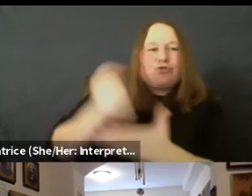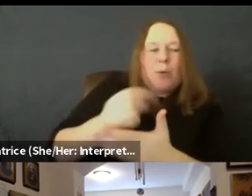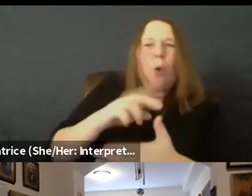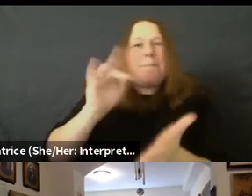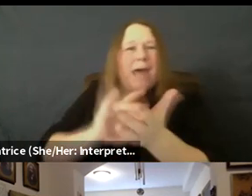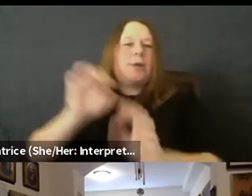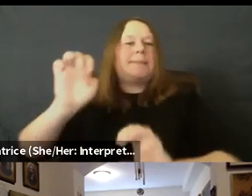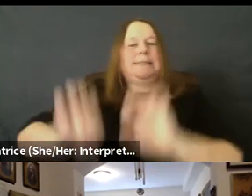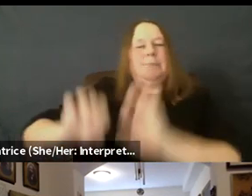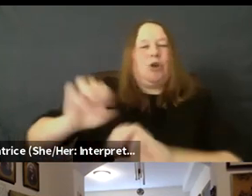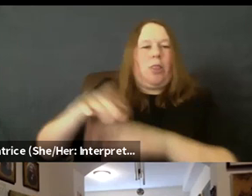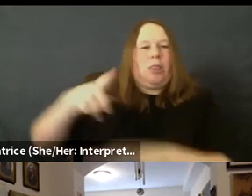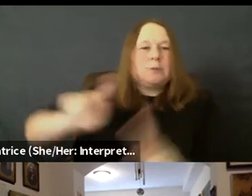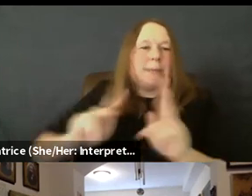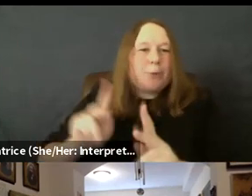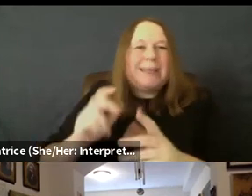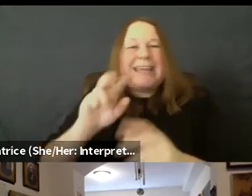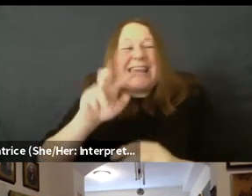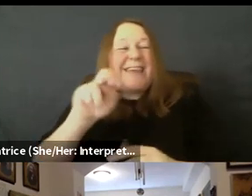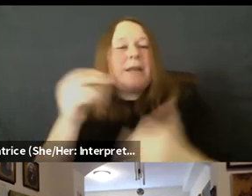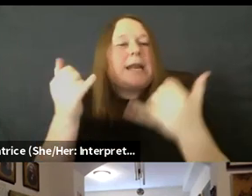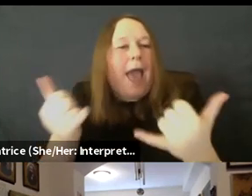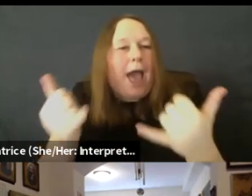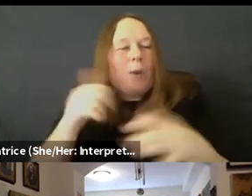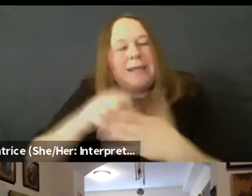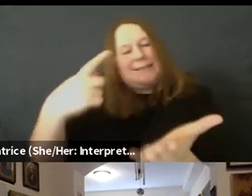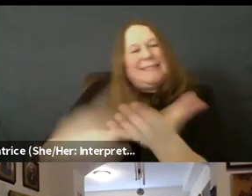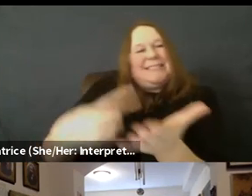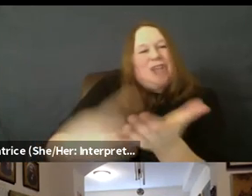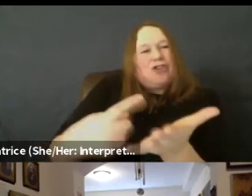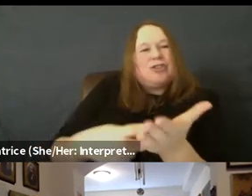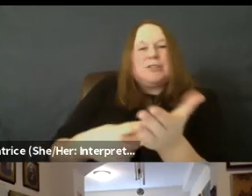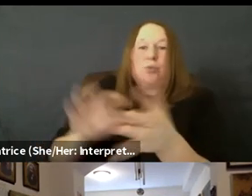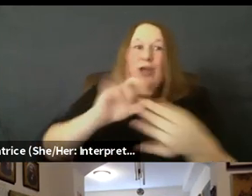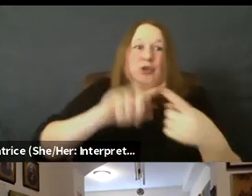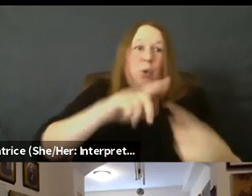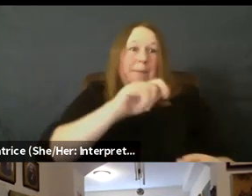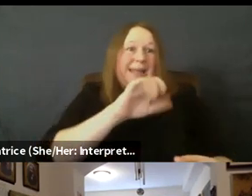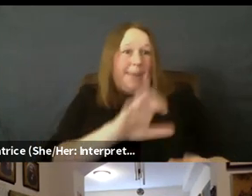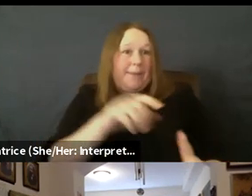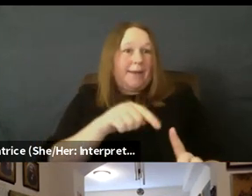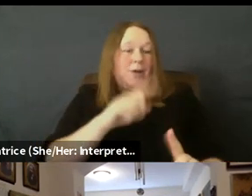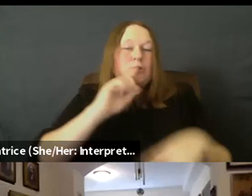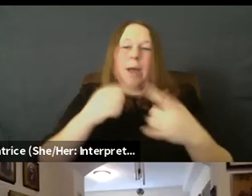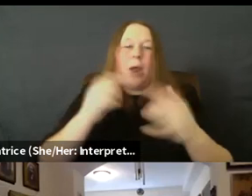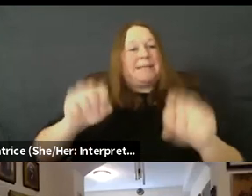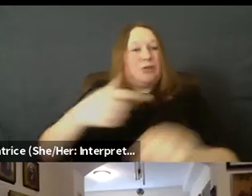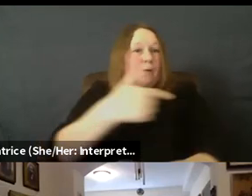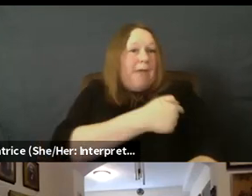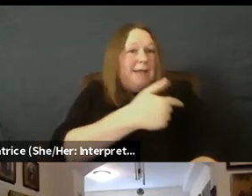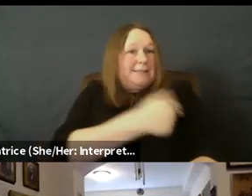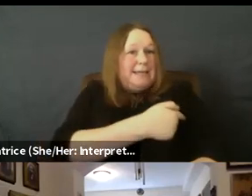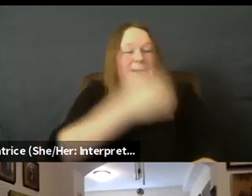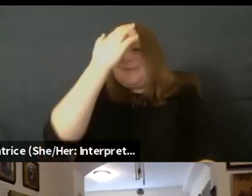medical experimentation. Even now, in discussions with regard to the pandemic about a potential vaccine,